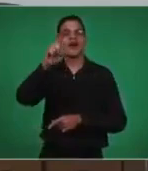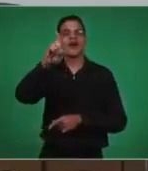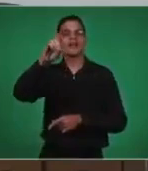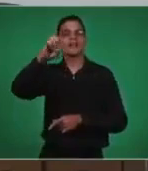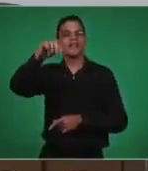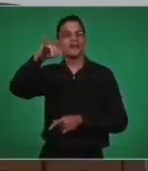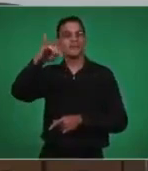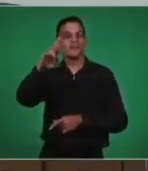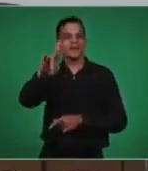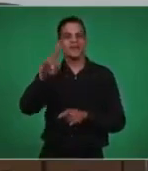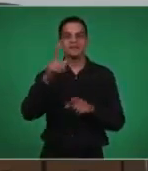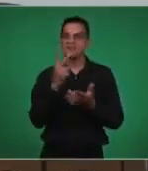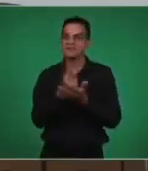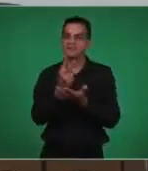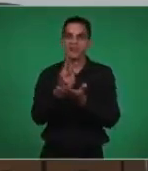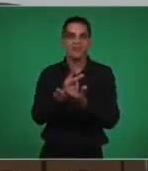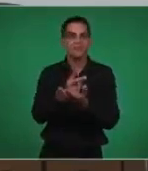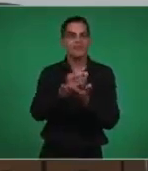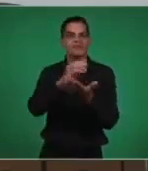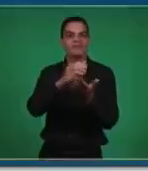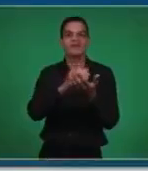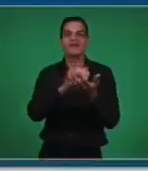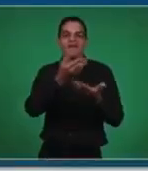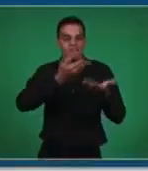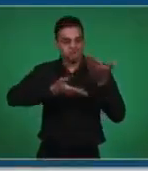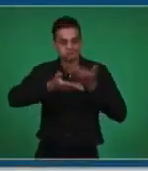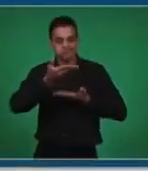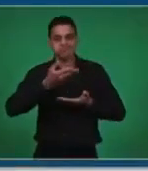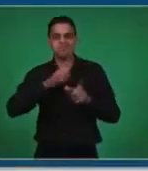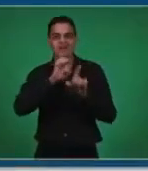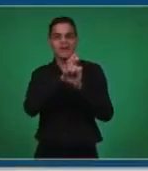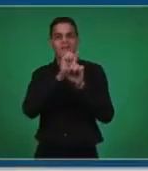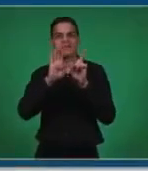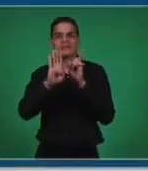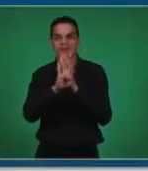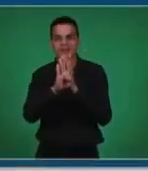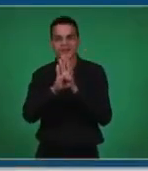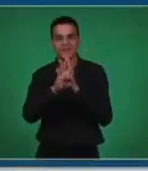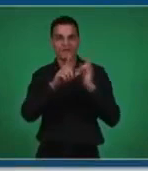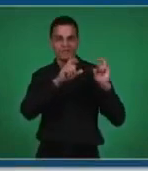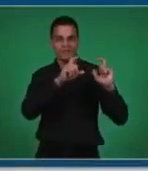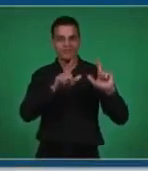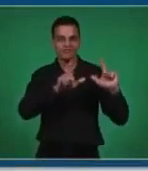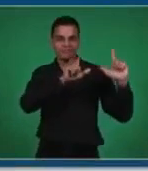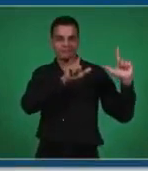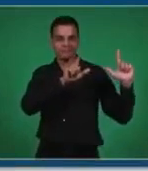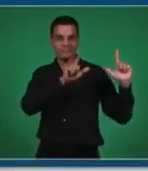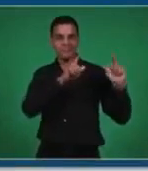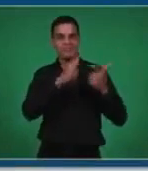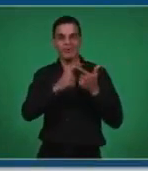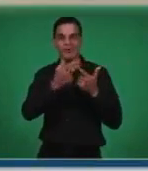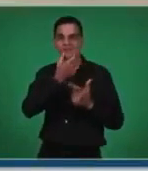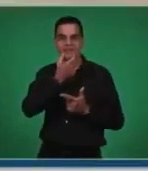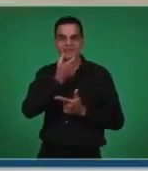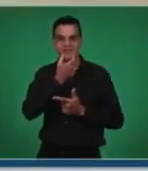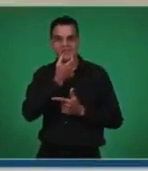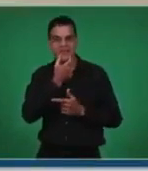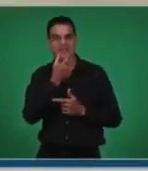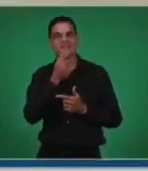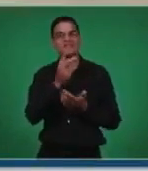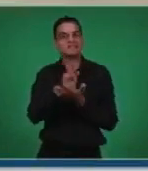Evan Denny he sent to the Sunday School, Pastor Demir, has been a great blessing for the work in